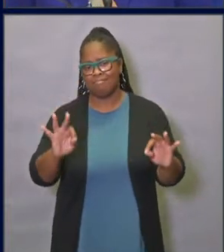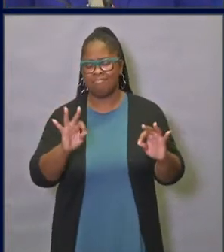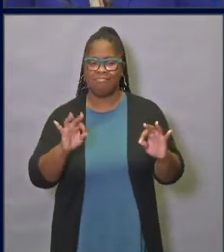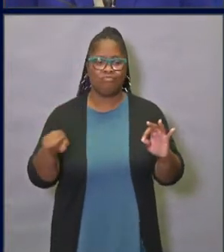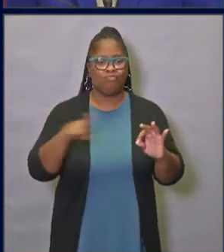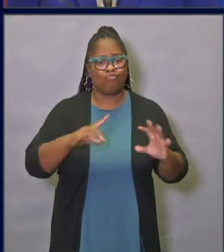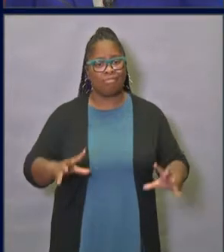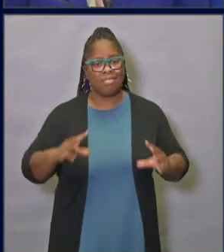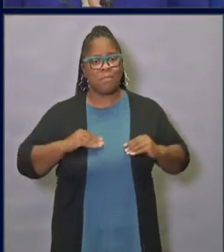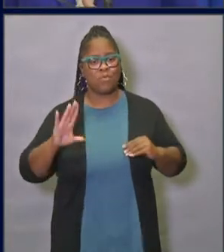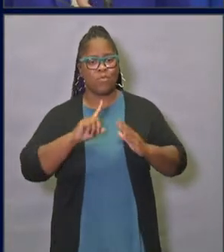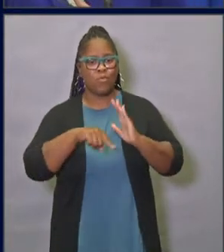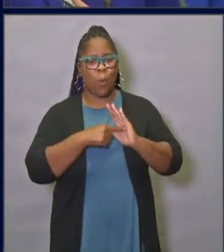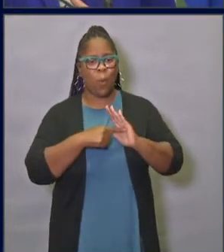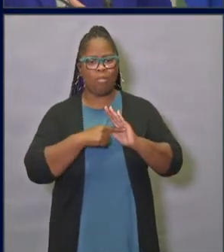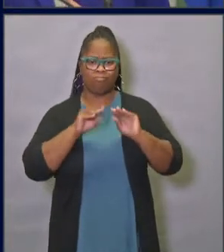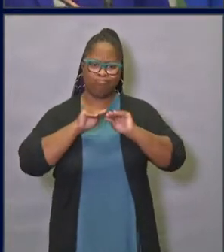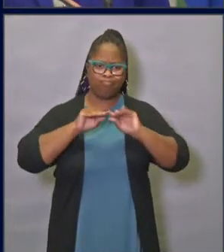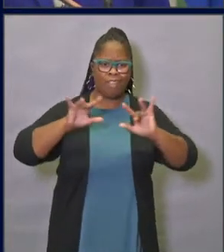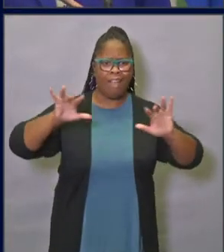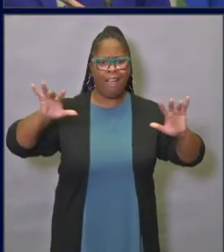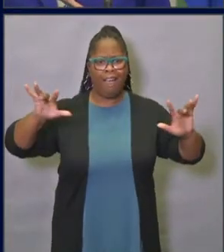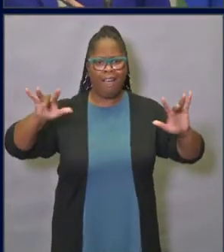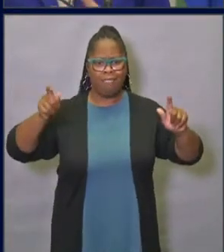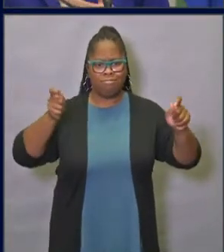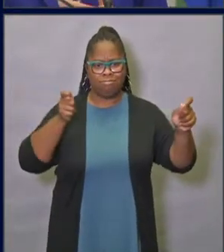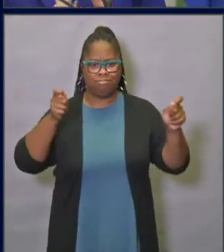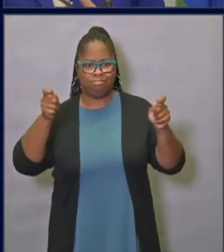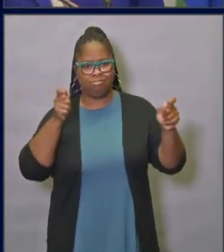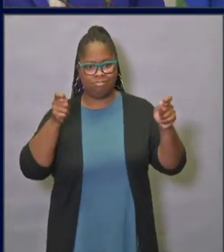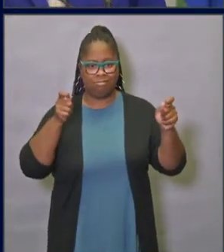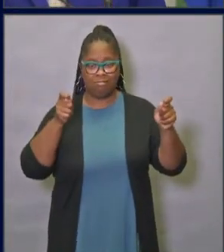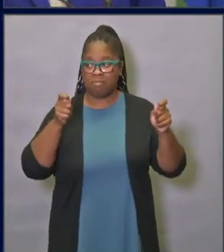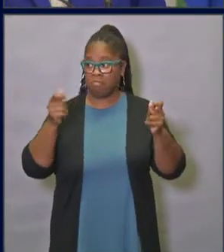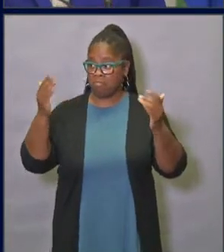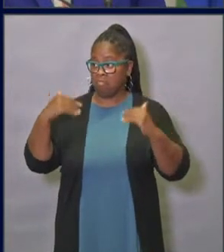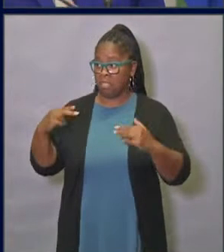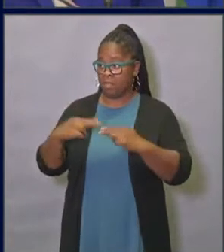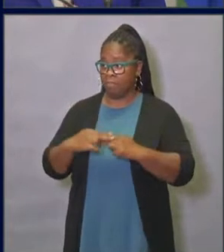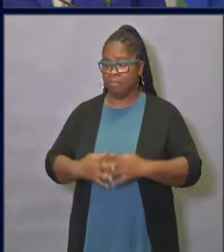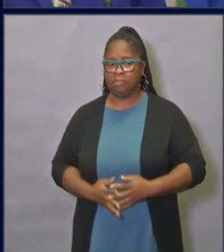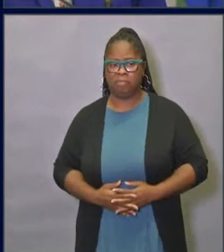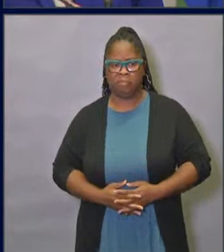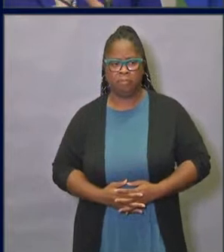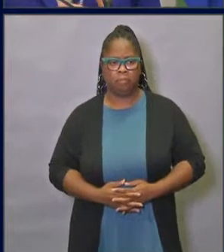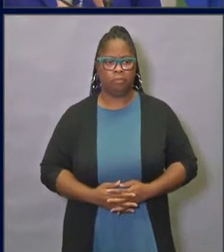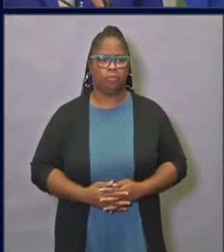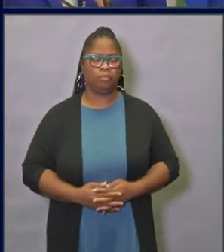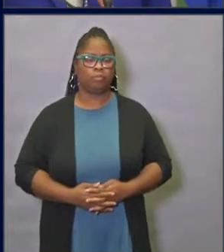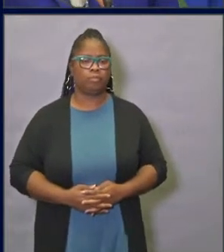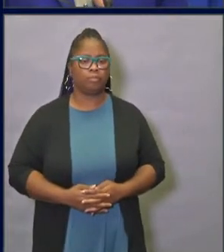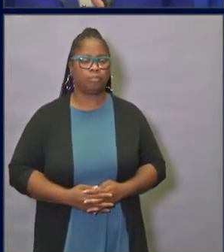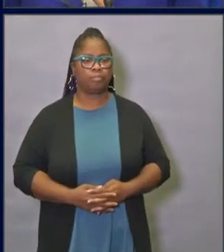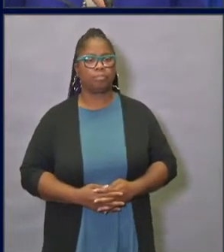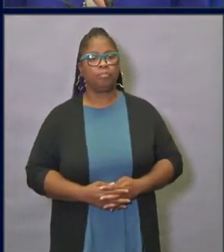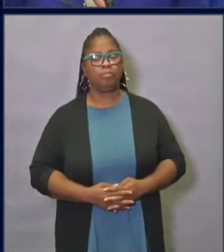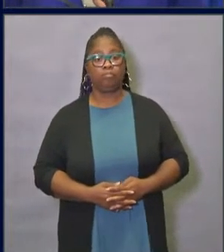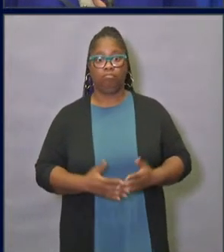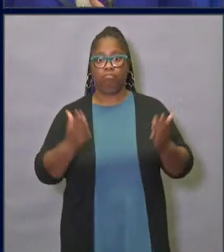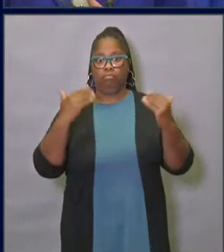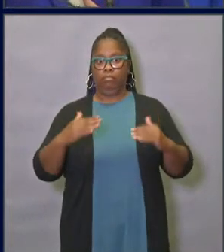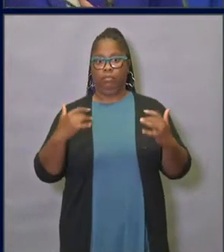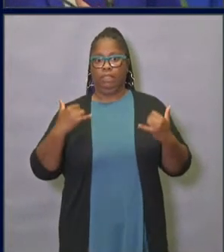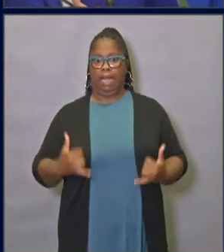played their part in slowing the spread of COVID-19. I'll take the next slide. I do want to give you an update